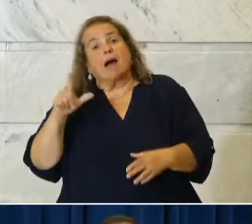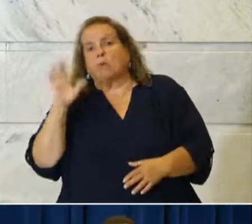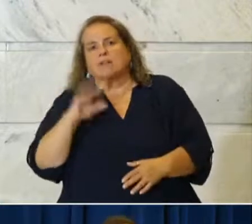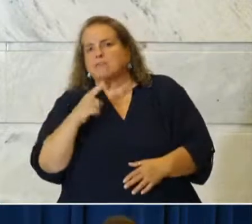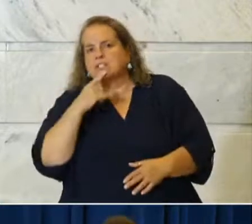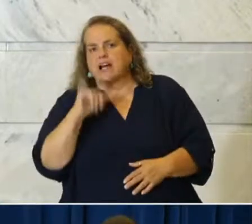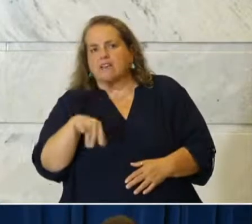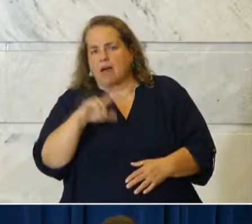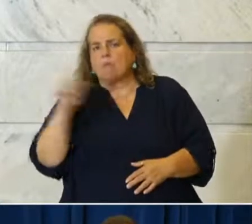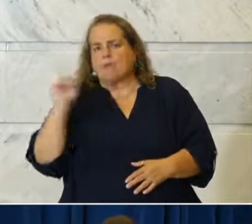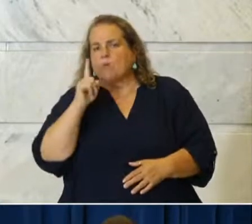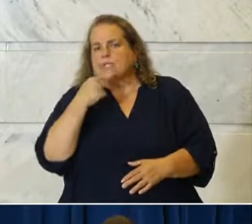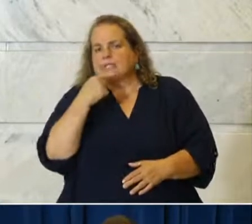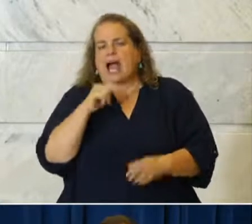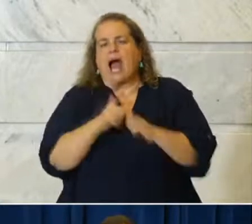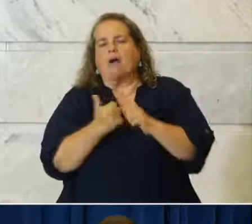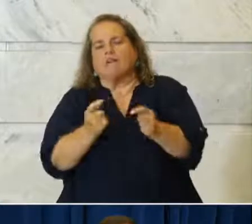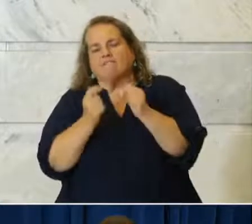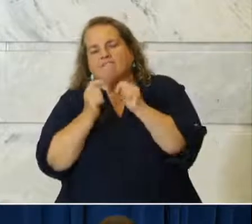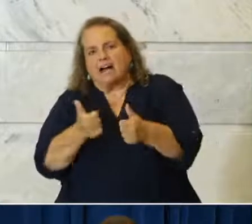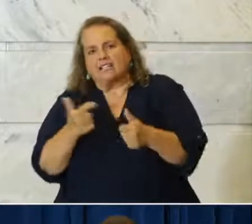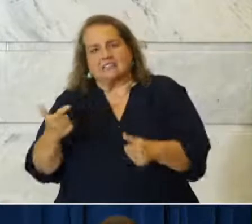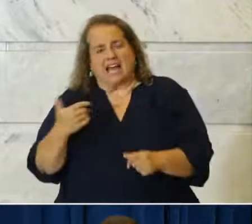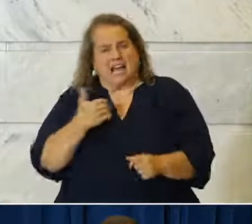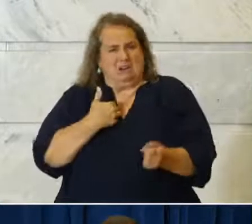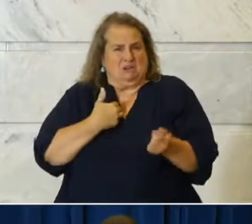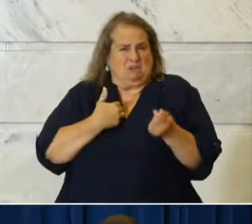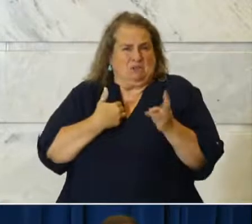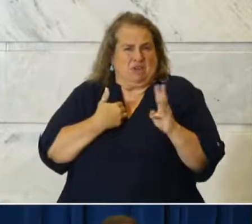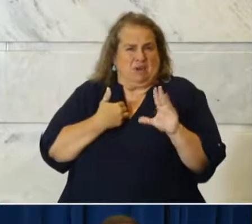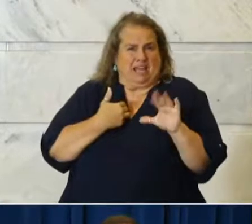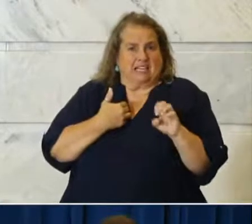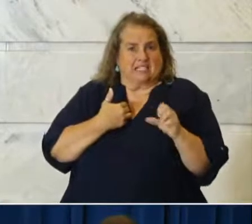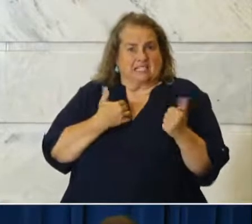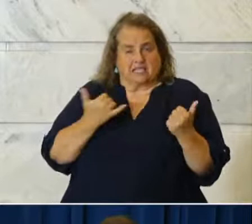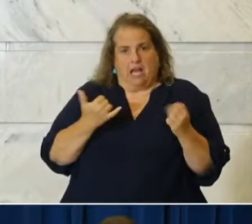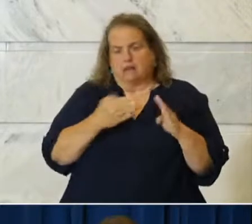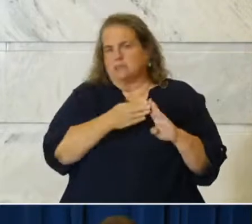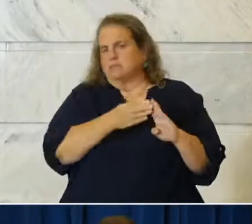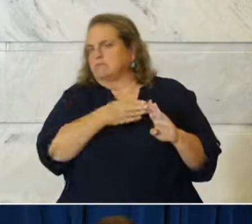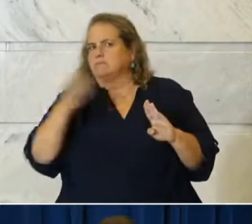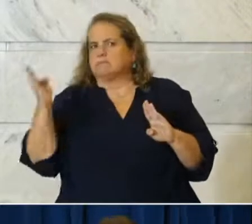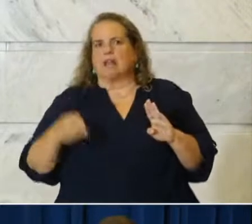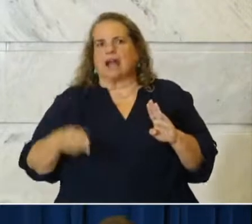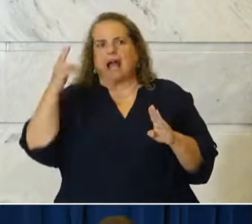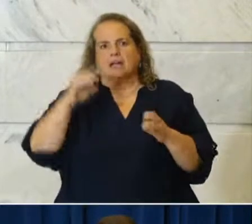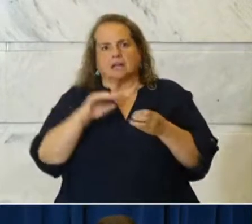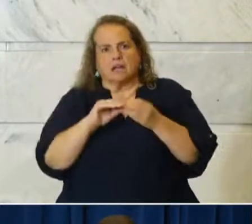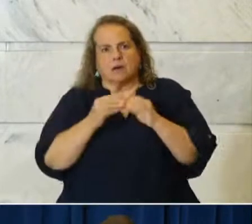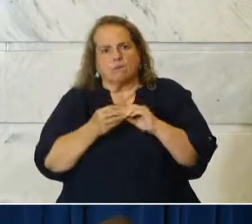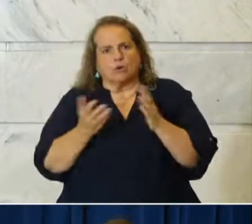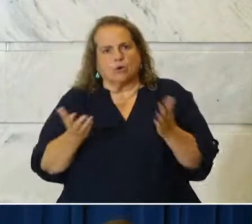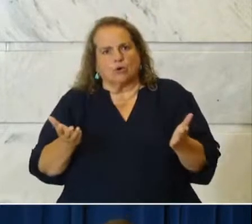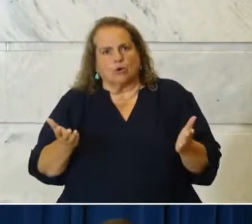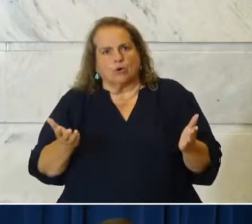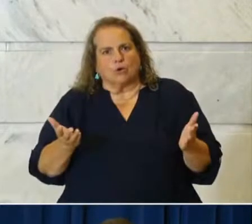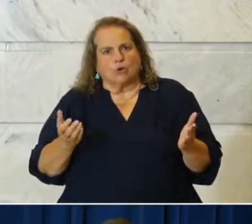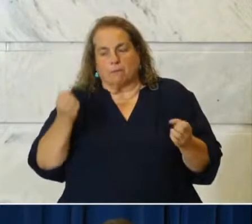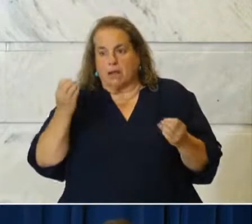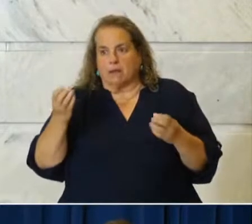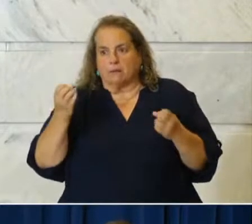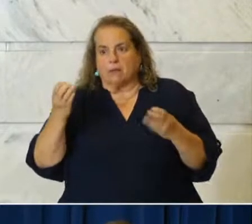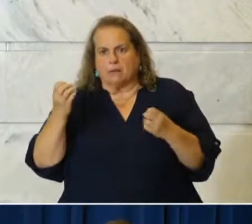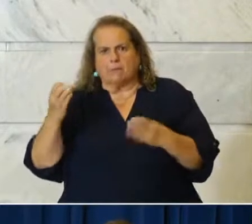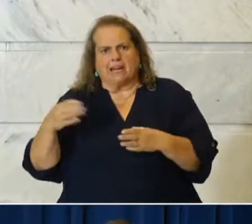how quickly they went from having just a handful of cases to a significant number, dozens and dozens, just